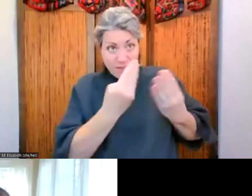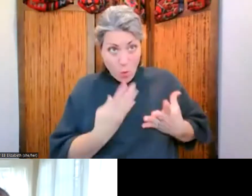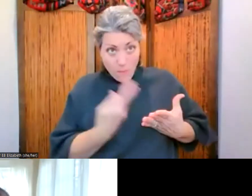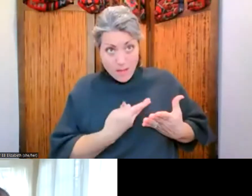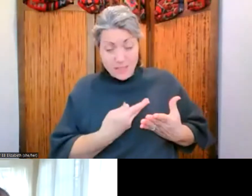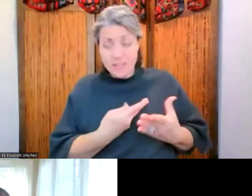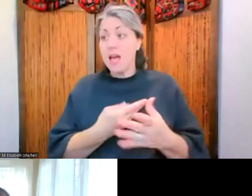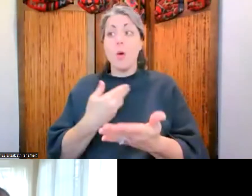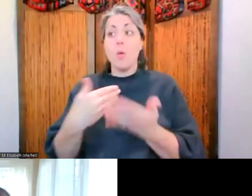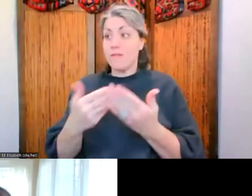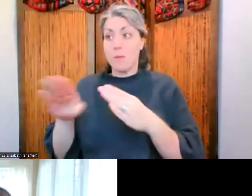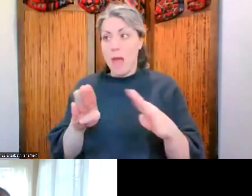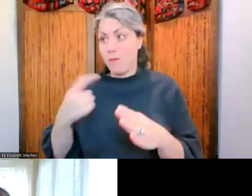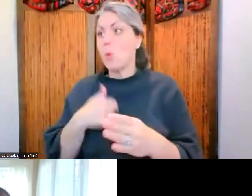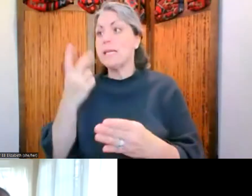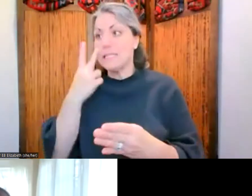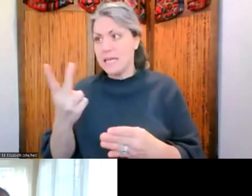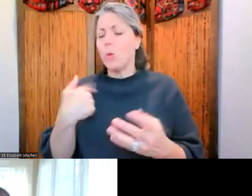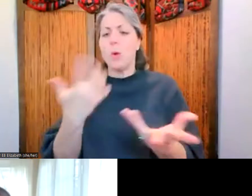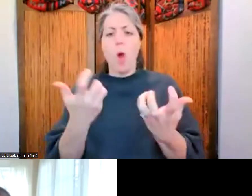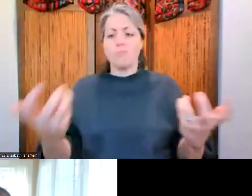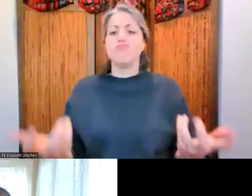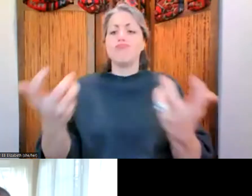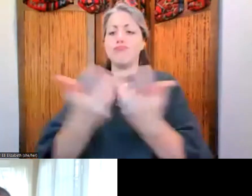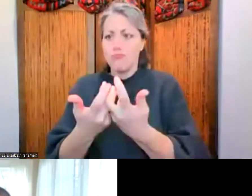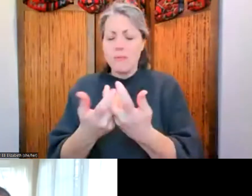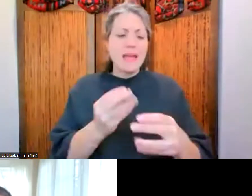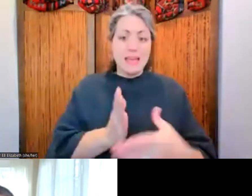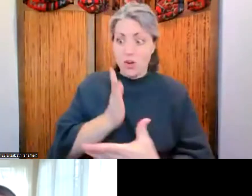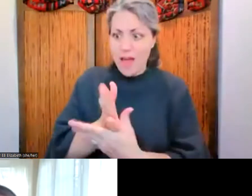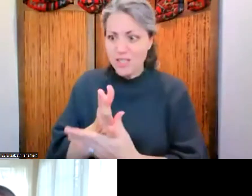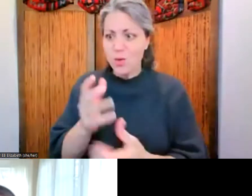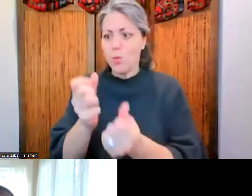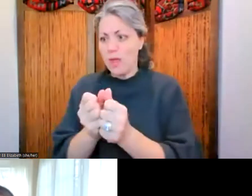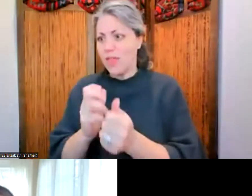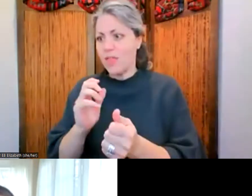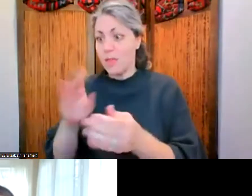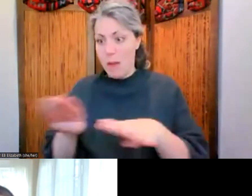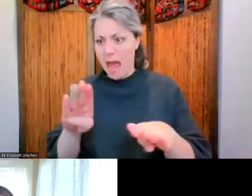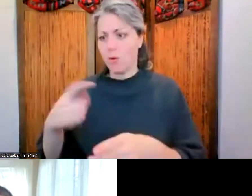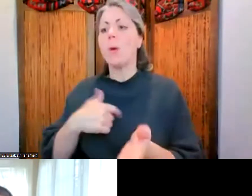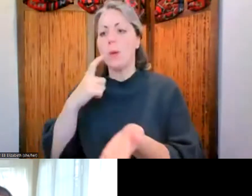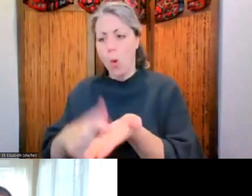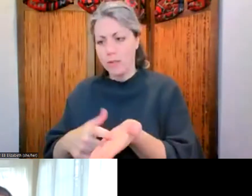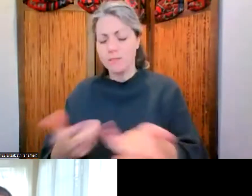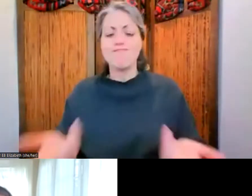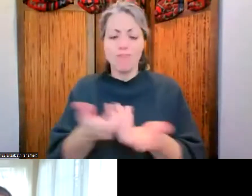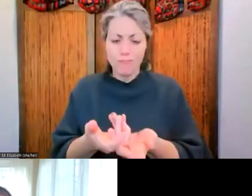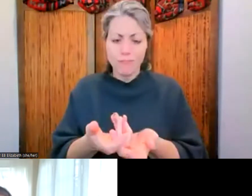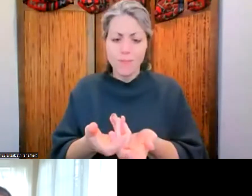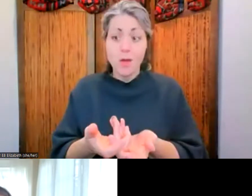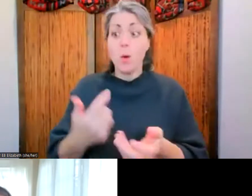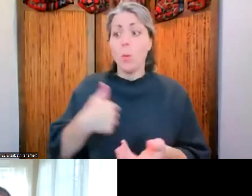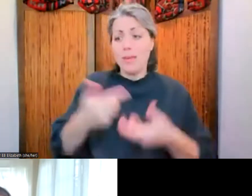general understanding of the child and then tailor interventions. And ultimately, we treat what we see. And so with understanding, we